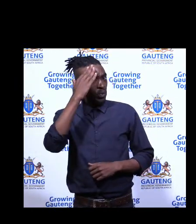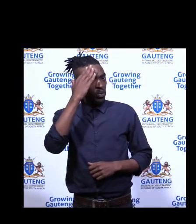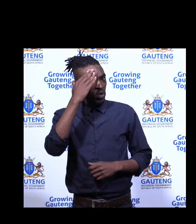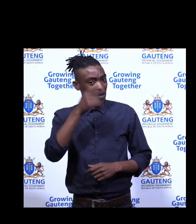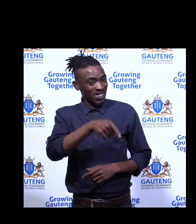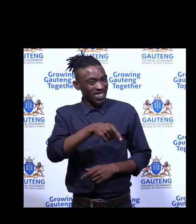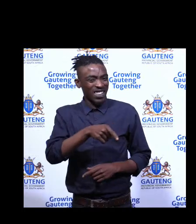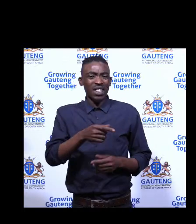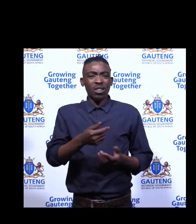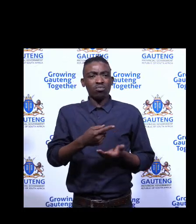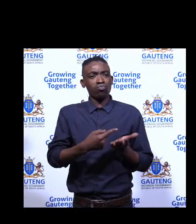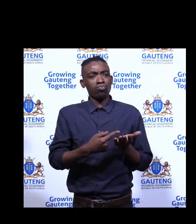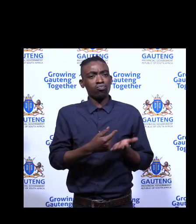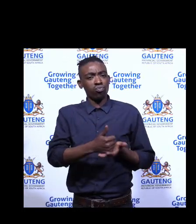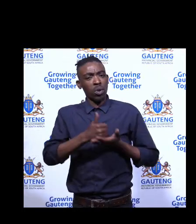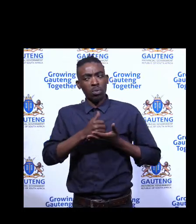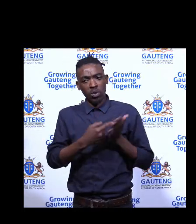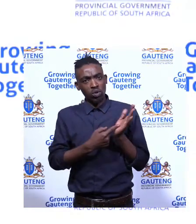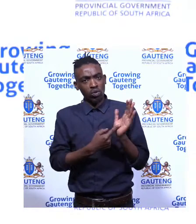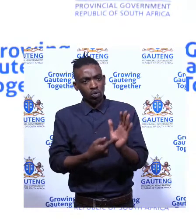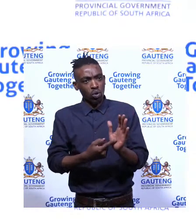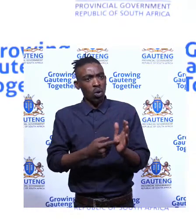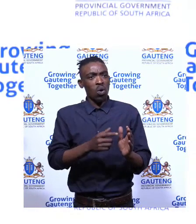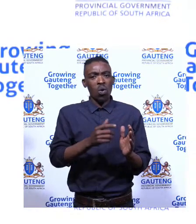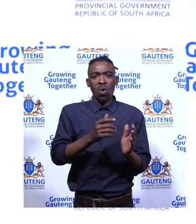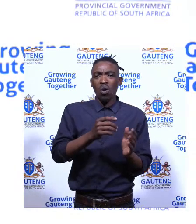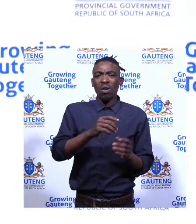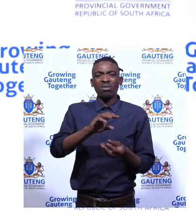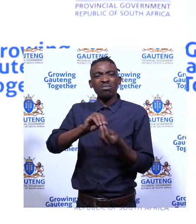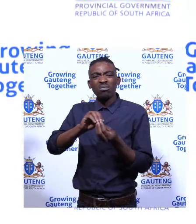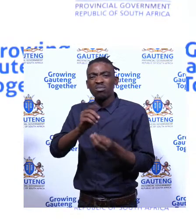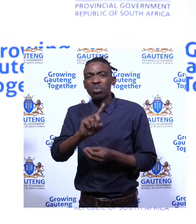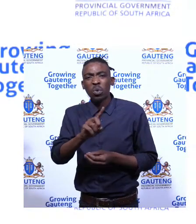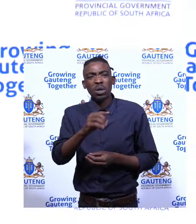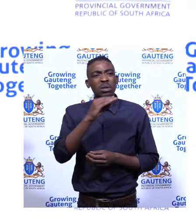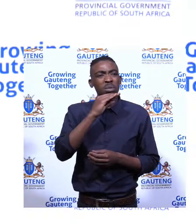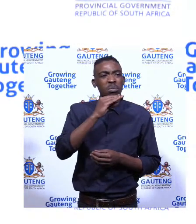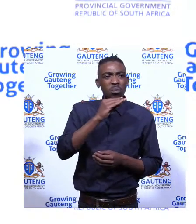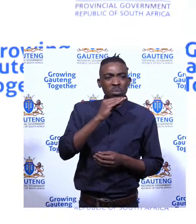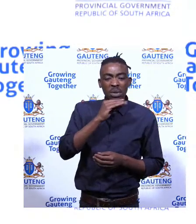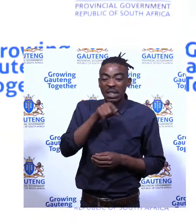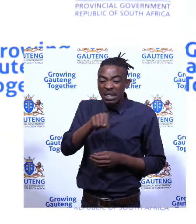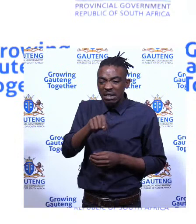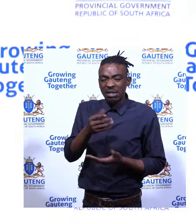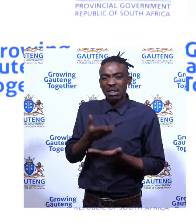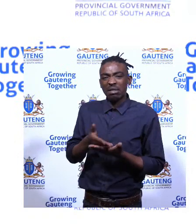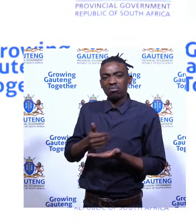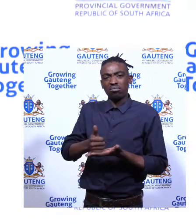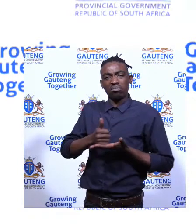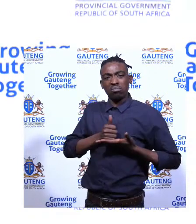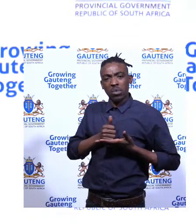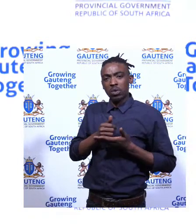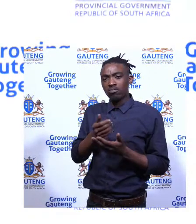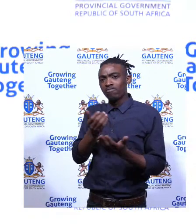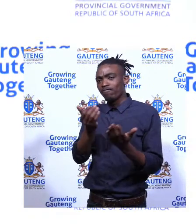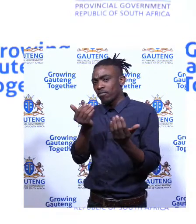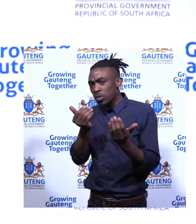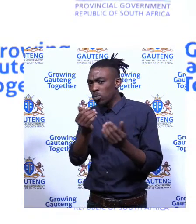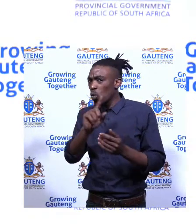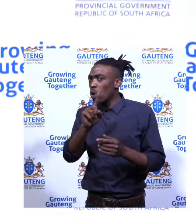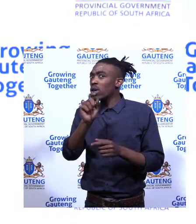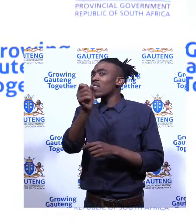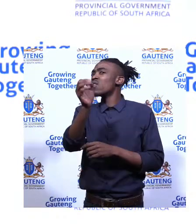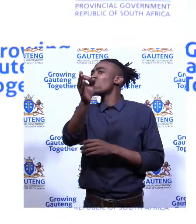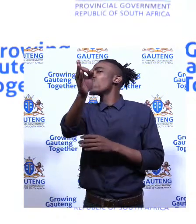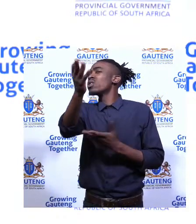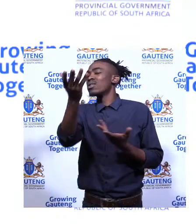of things. So one of the things that we use modeling for is to help us predict or forecast what are we expecting to see in the